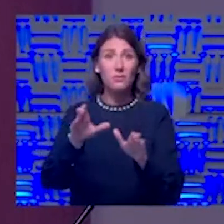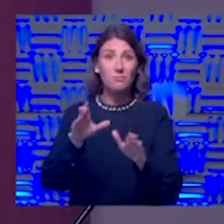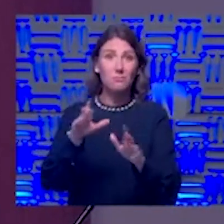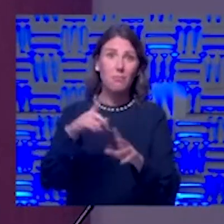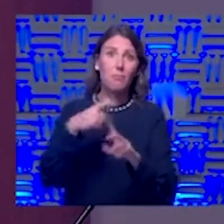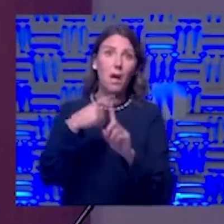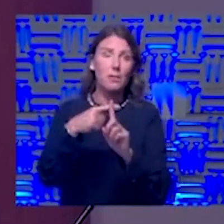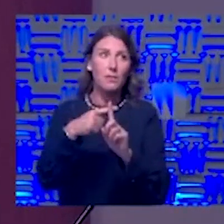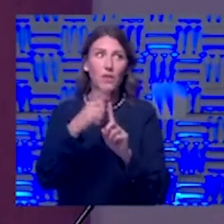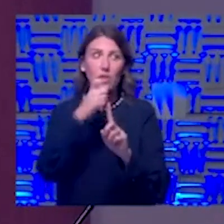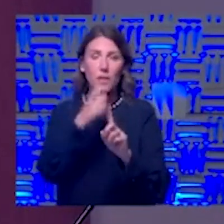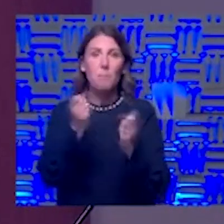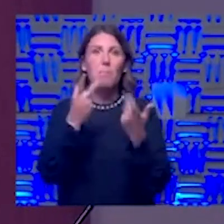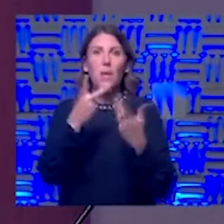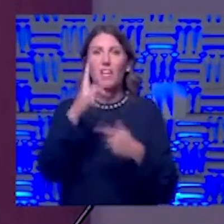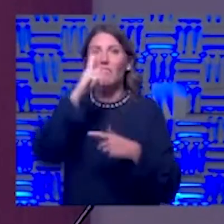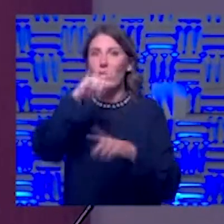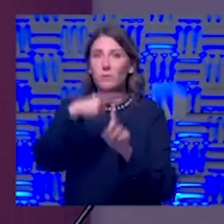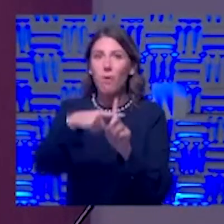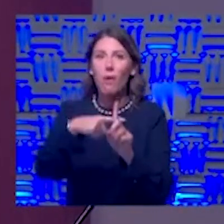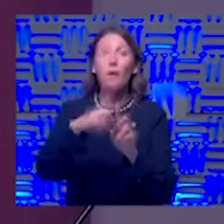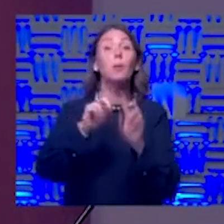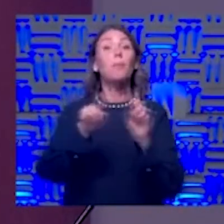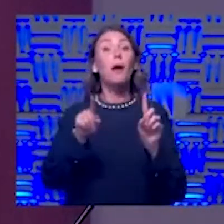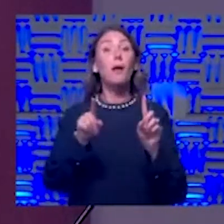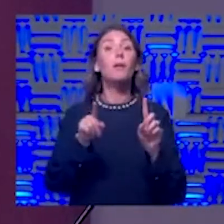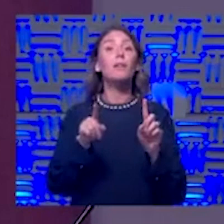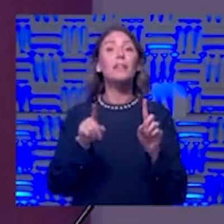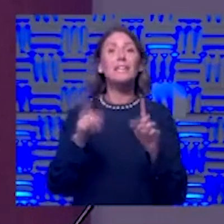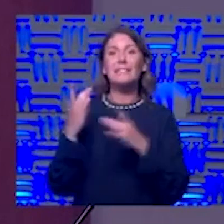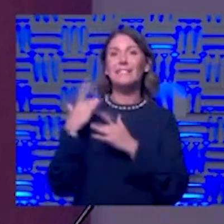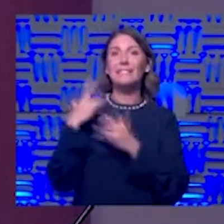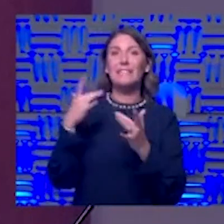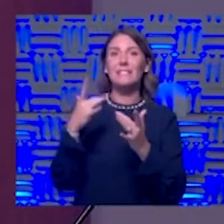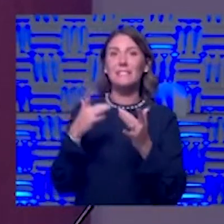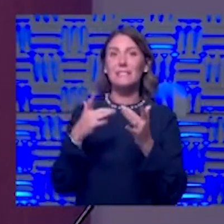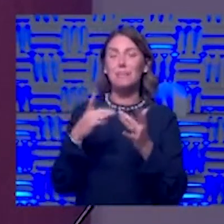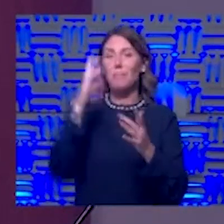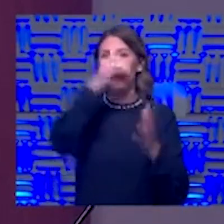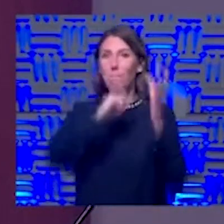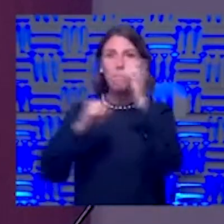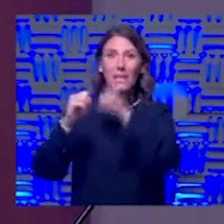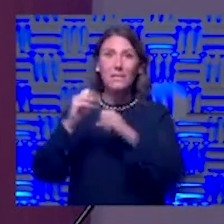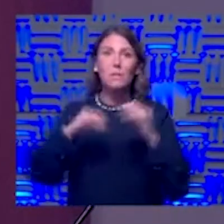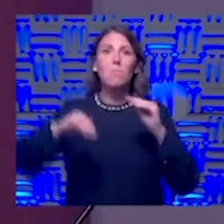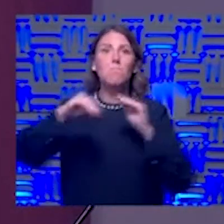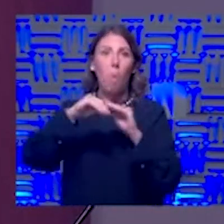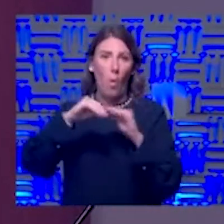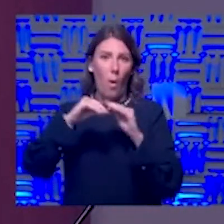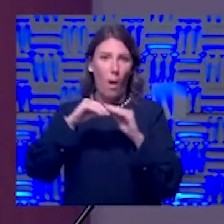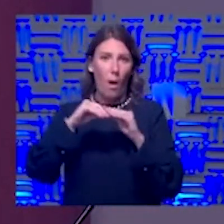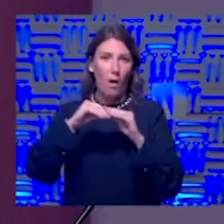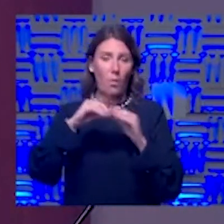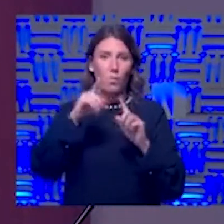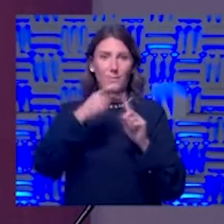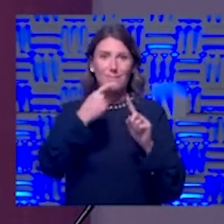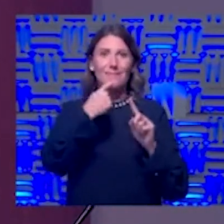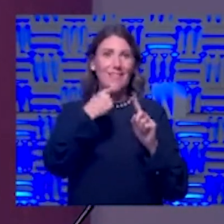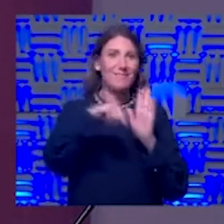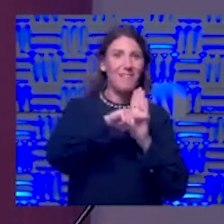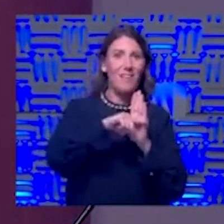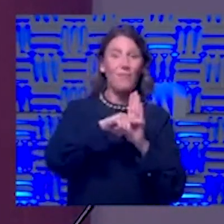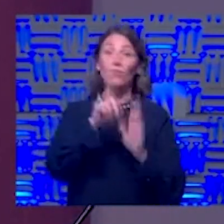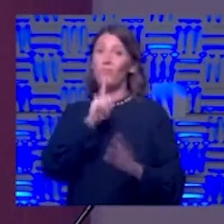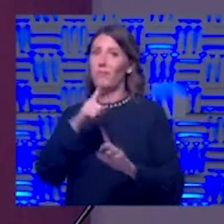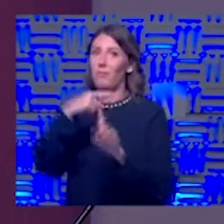There's not many false positives, but it does tend to miss a lot more. So I think it really depends. If you got a test back in a few minutes, I think